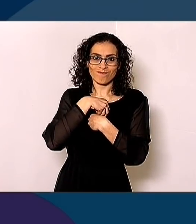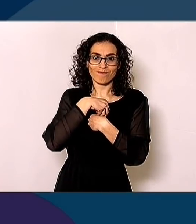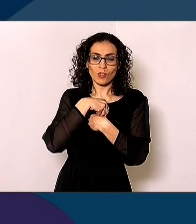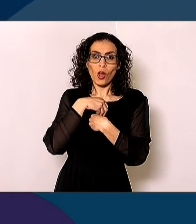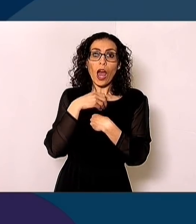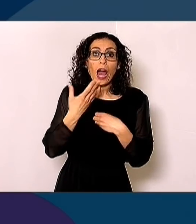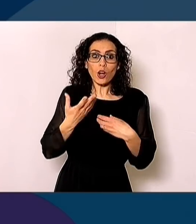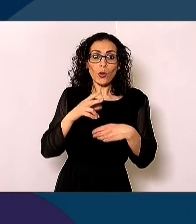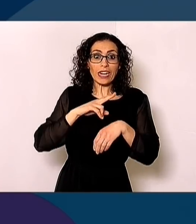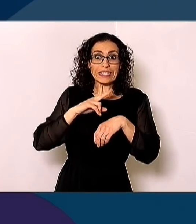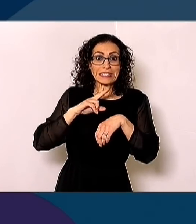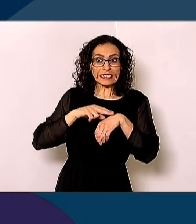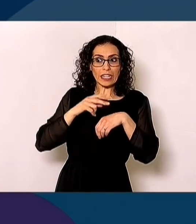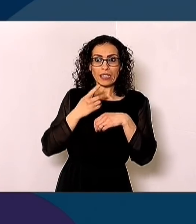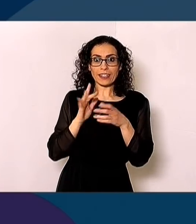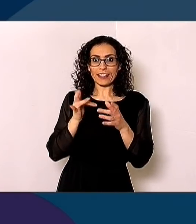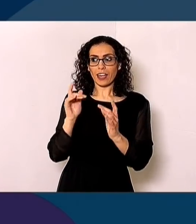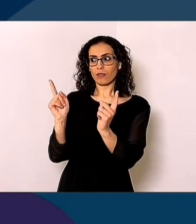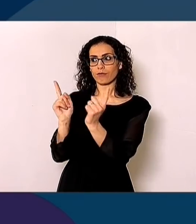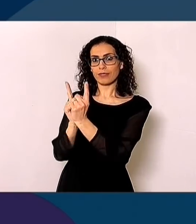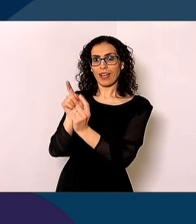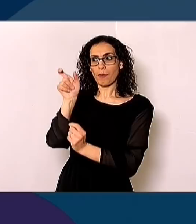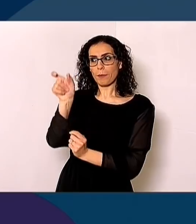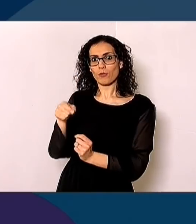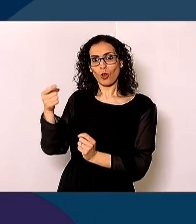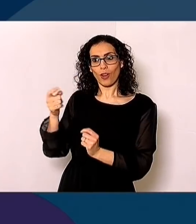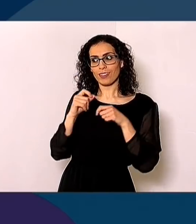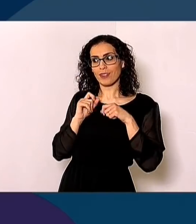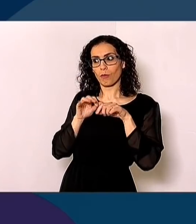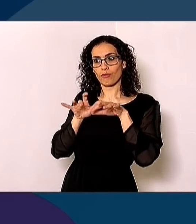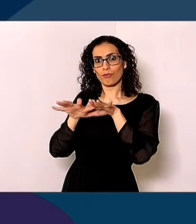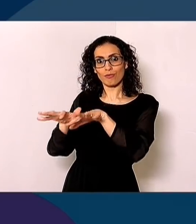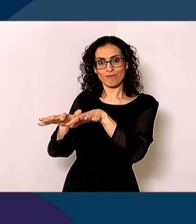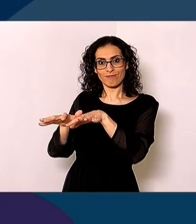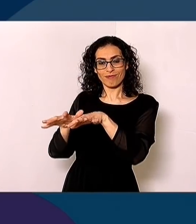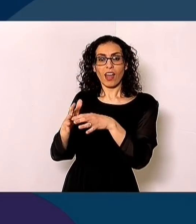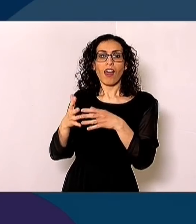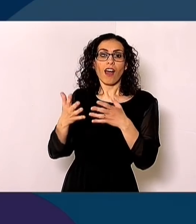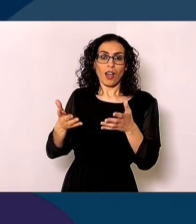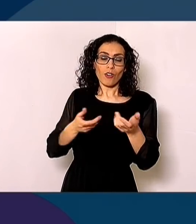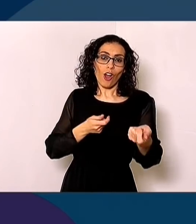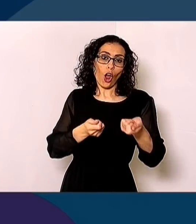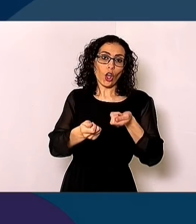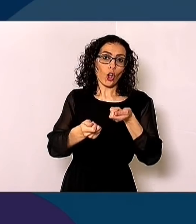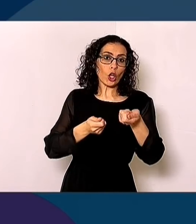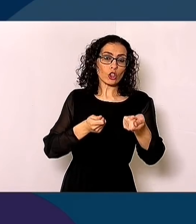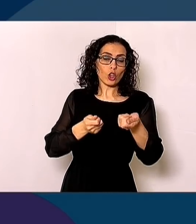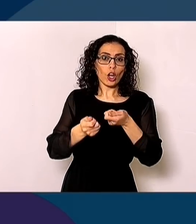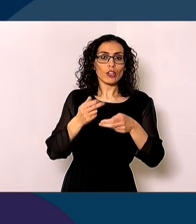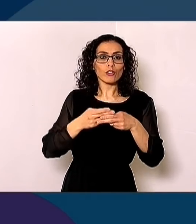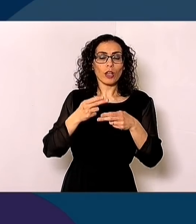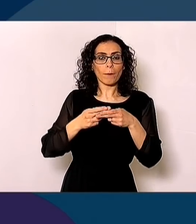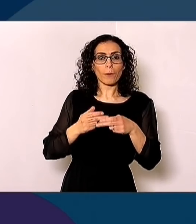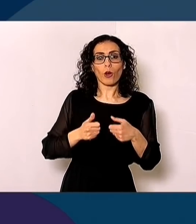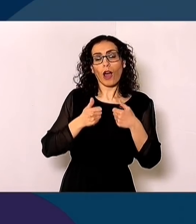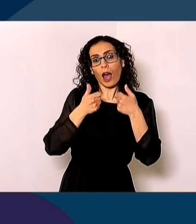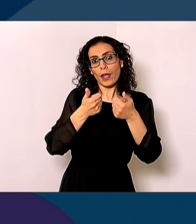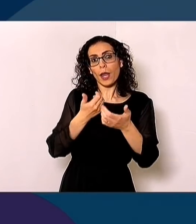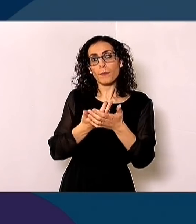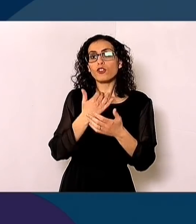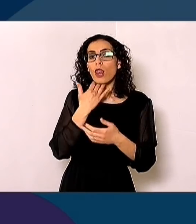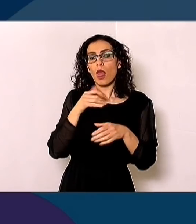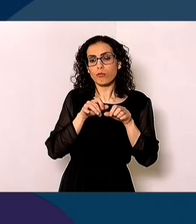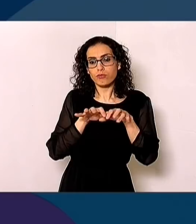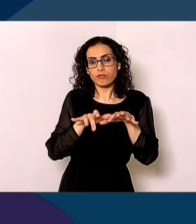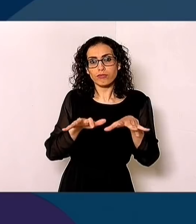jibqgħu jistgħu jiġu trasmessi lil ħaddieħor. U allura l-kontrolli li rridu nieħdu biex dawn in-nies ma jferxuwiex